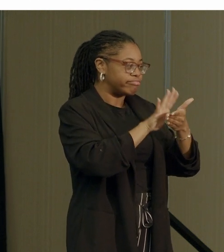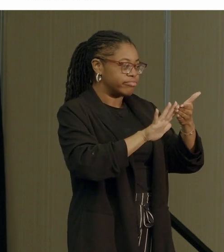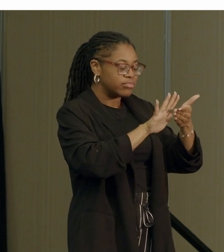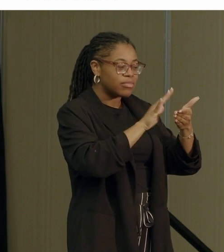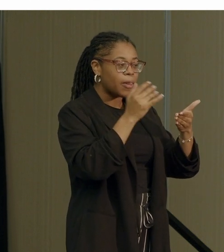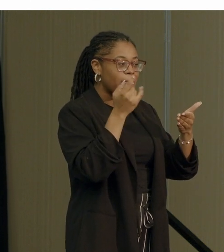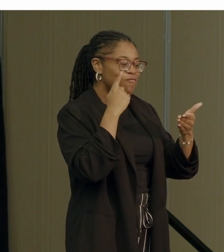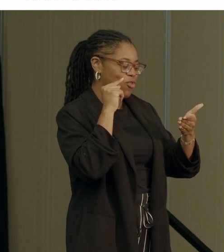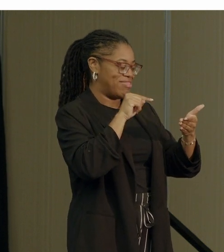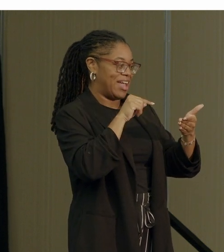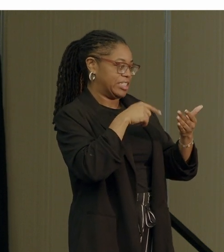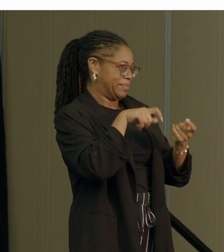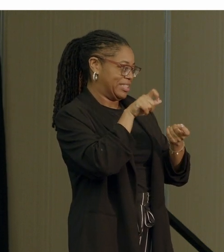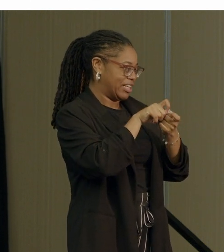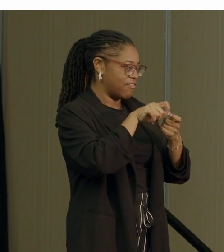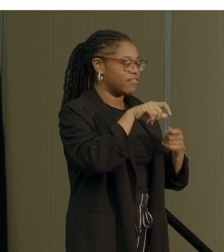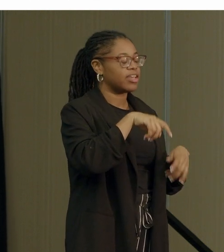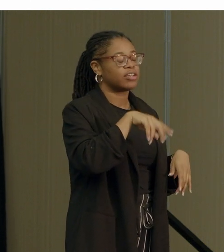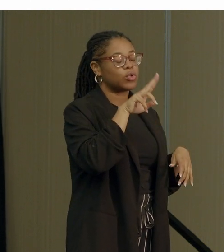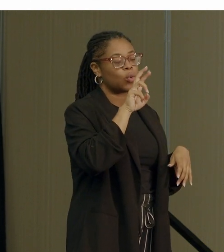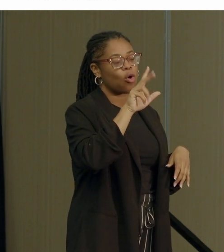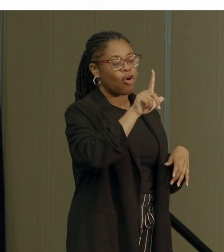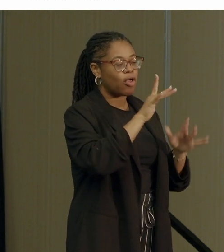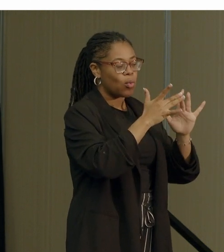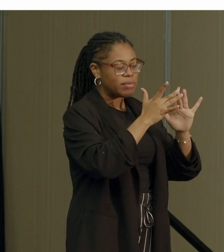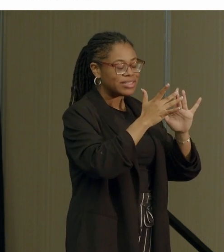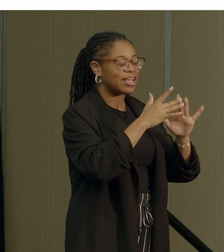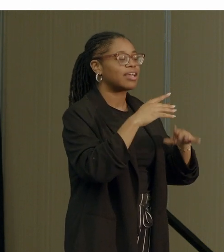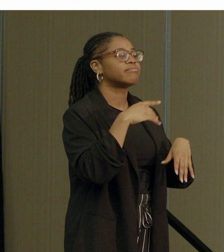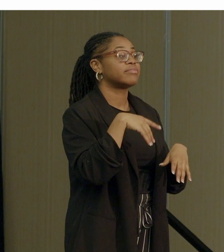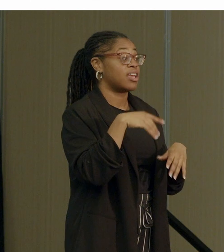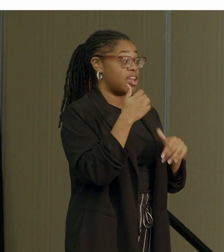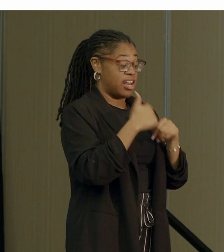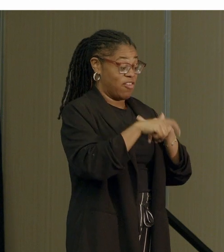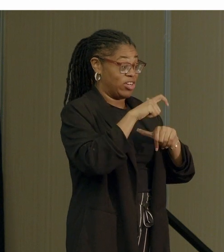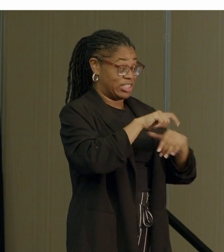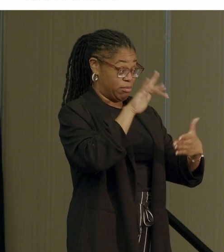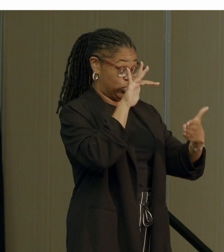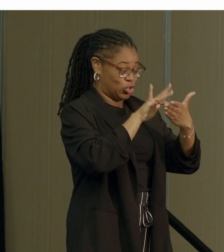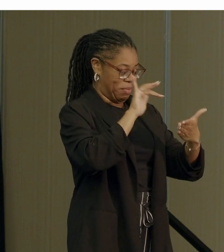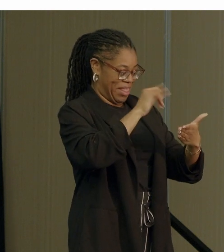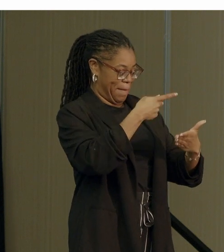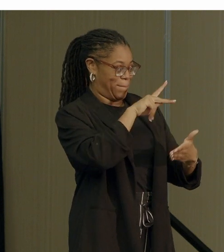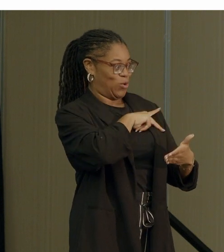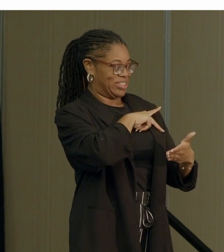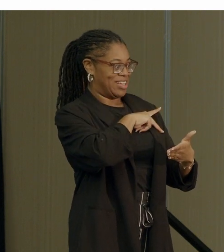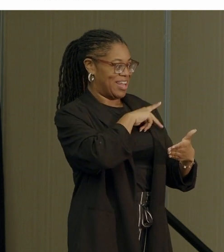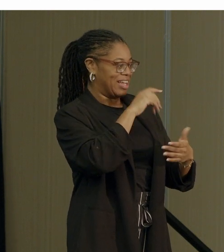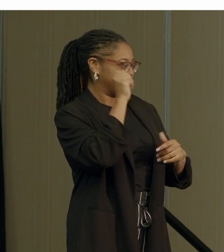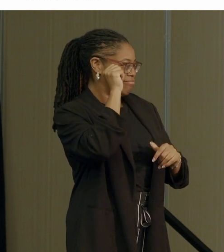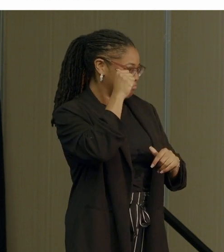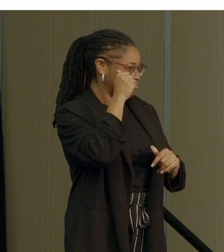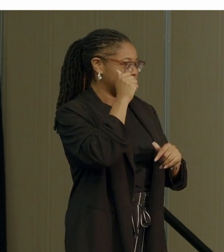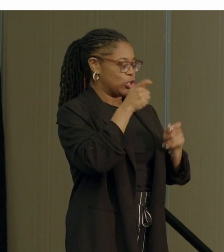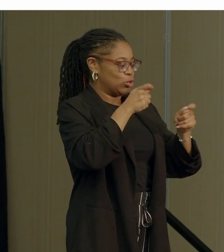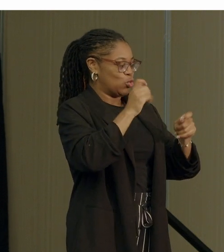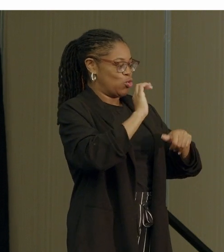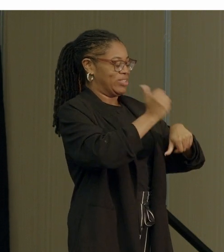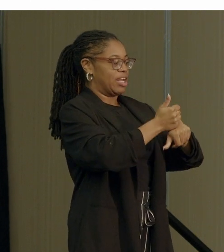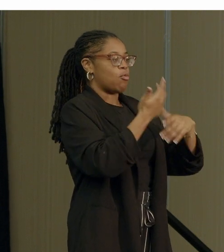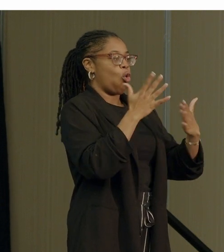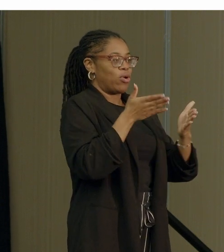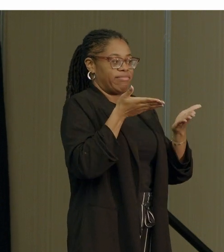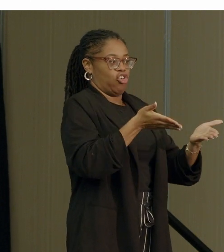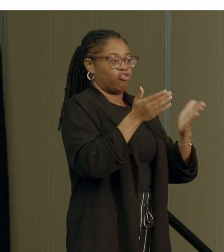that specific URL, and we will remember. And every time you jump in there, that personalized controls that you set up